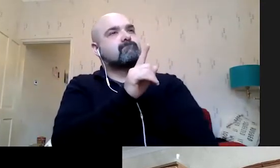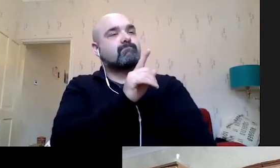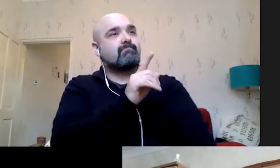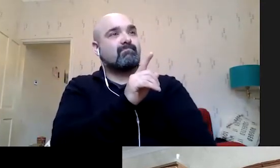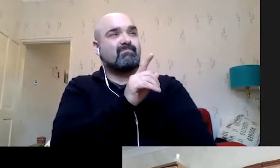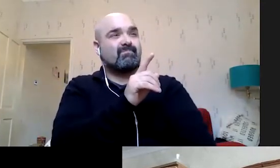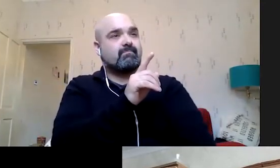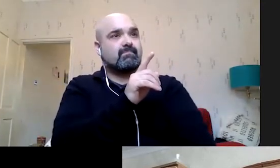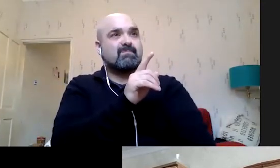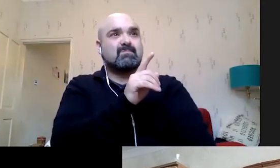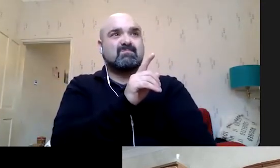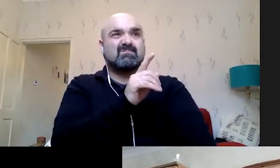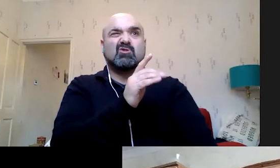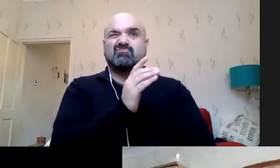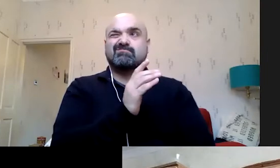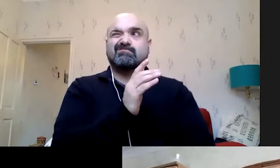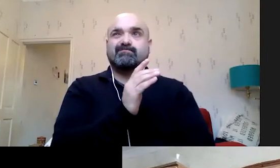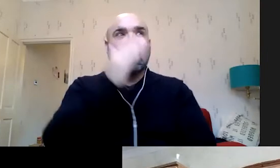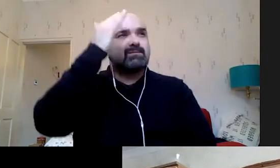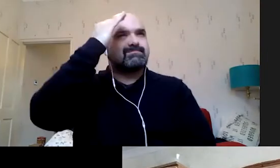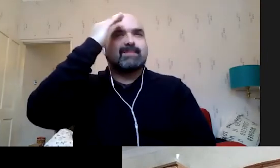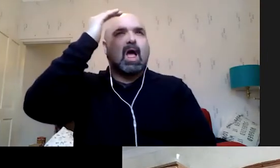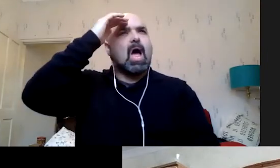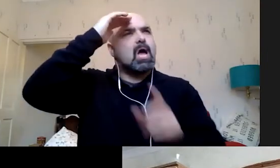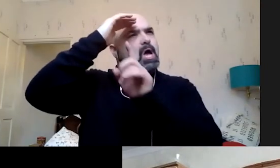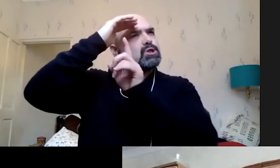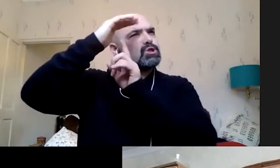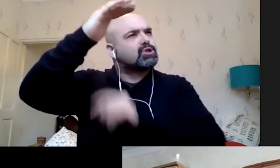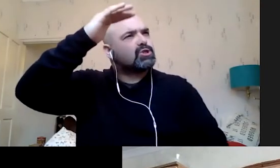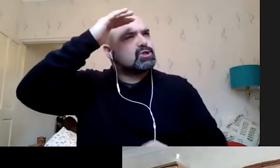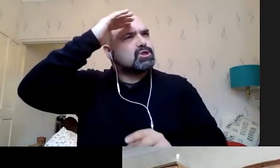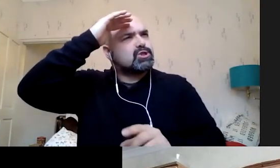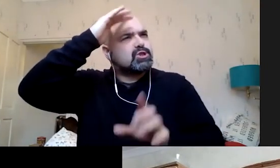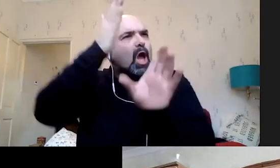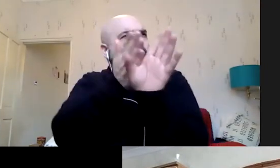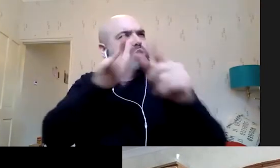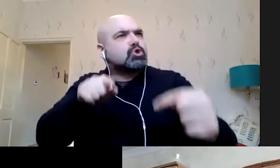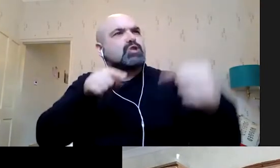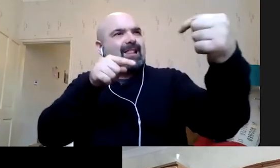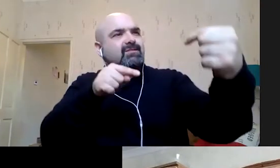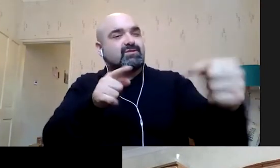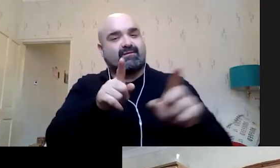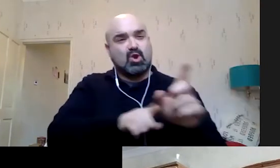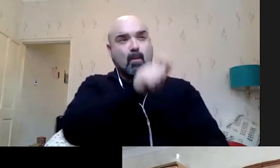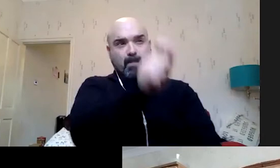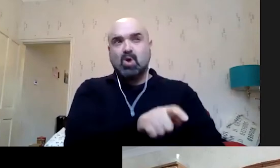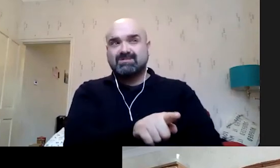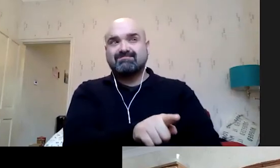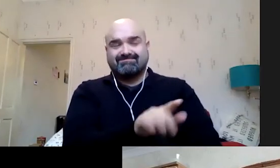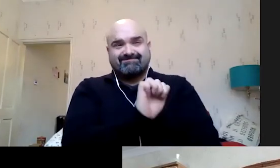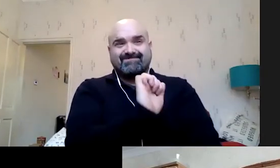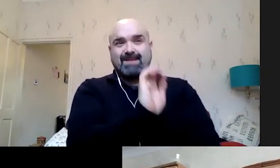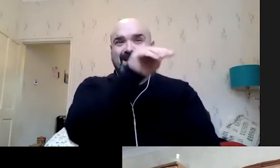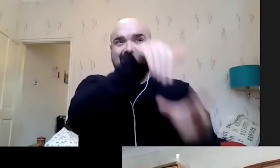a hugely challenging psychological situation for a young person to be in and to have to face